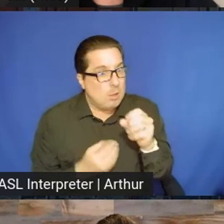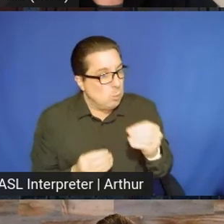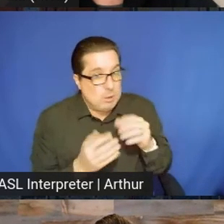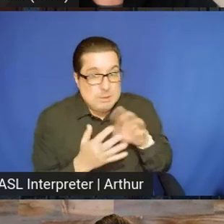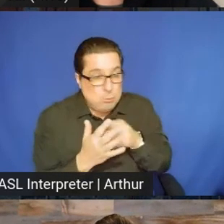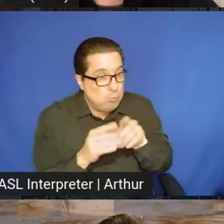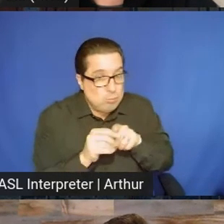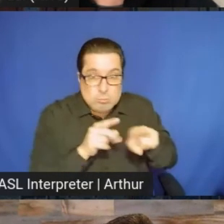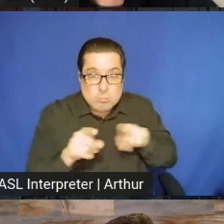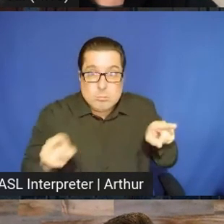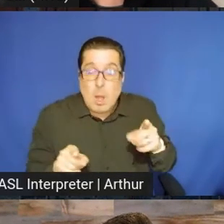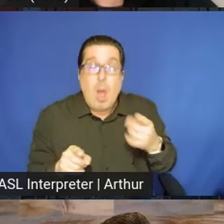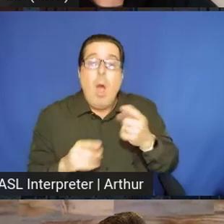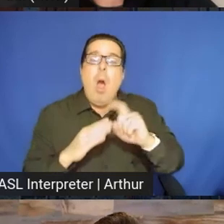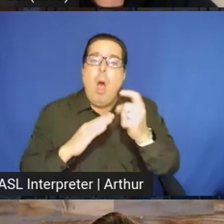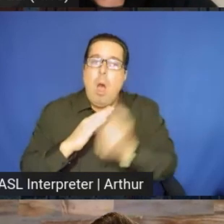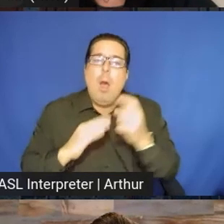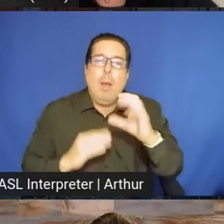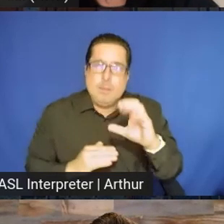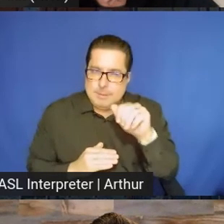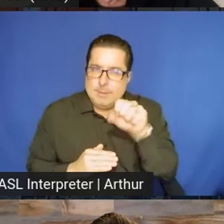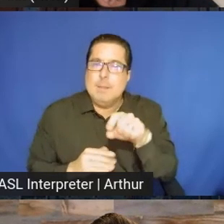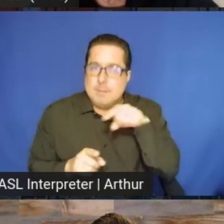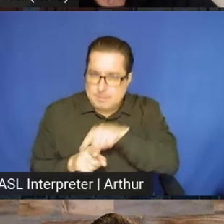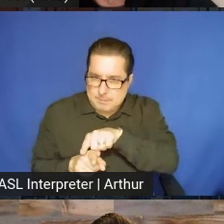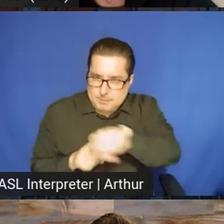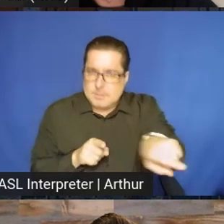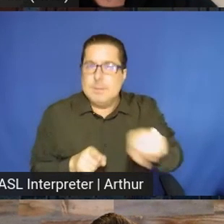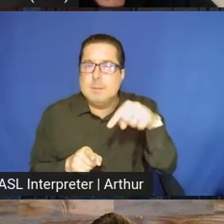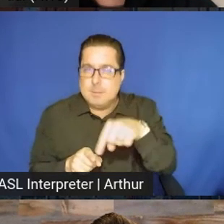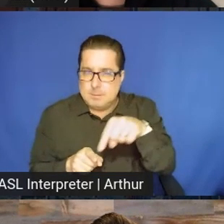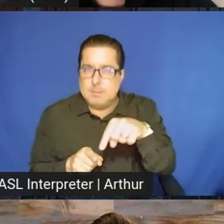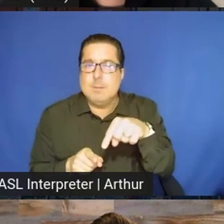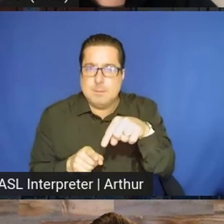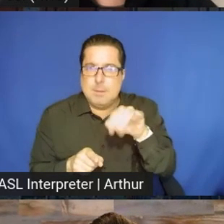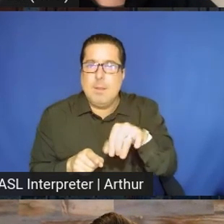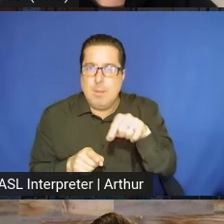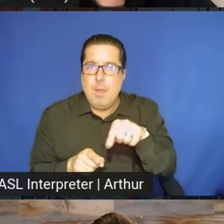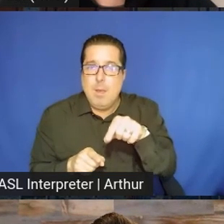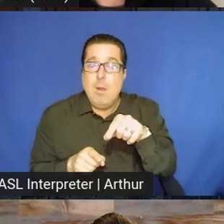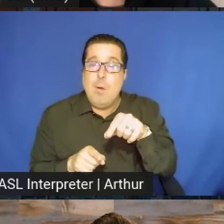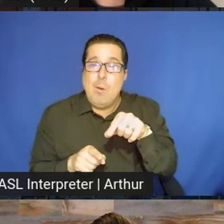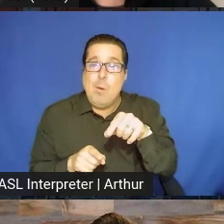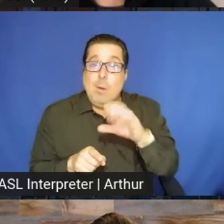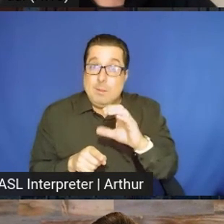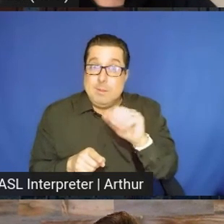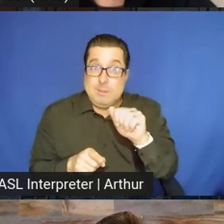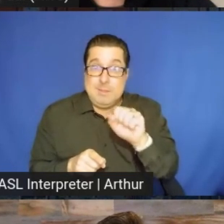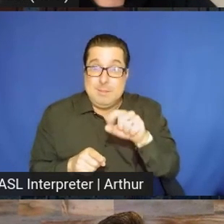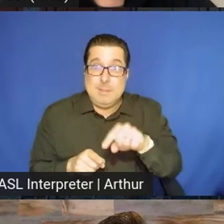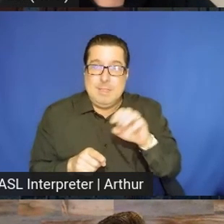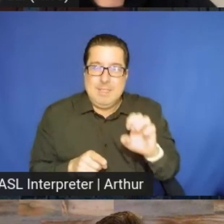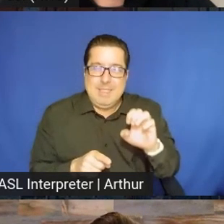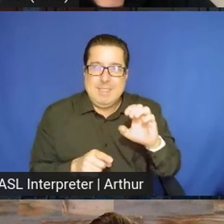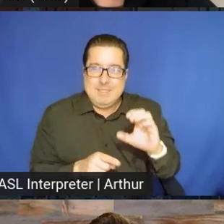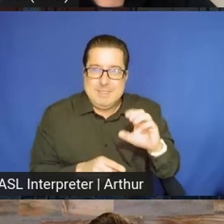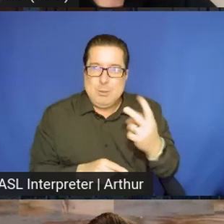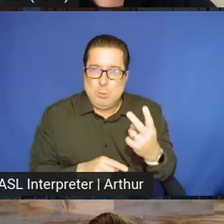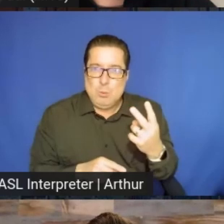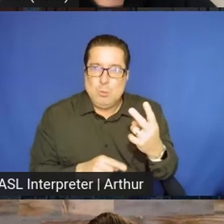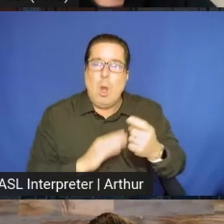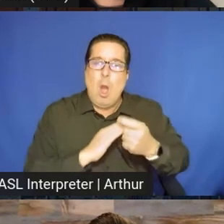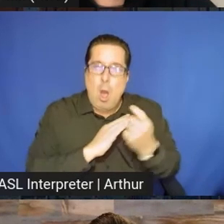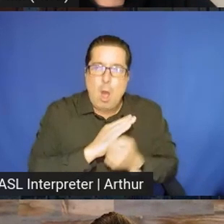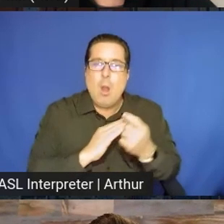cluster autoscaler. And cluster autoscaler, what's really interesting here is that it works with EC2's autoscaling groups under the